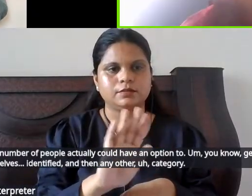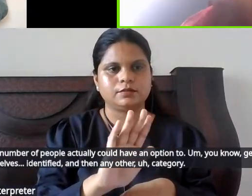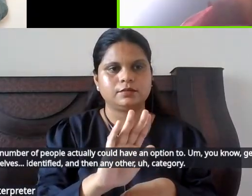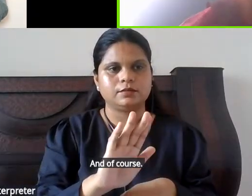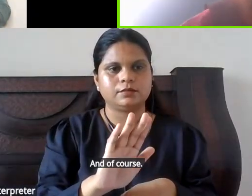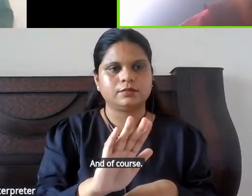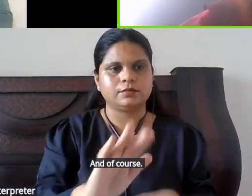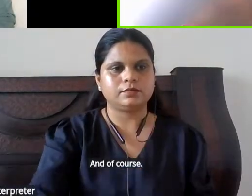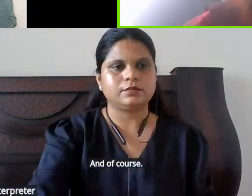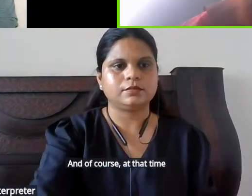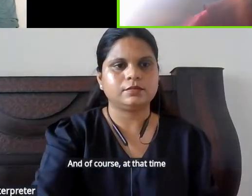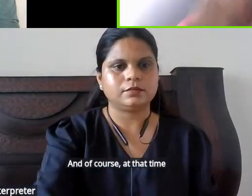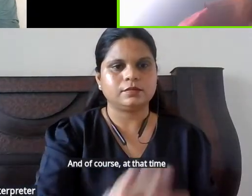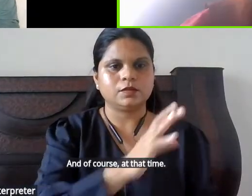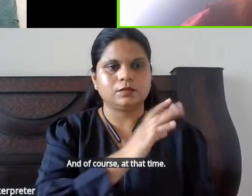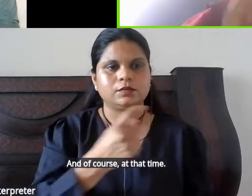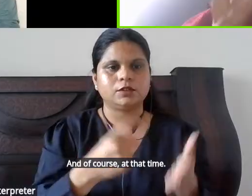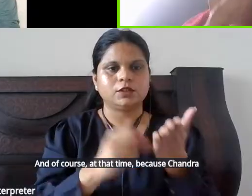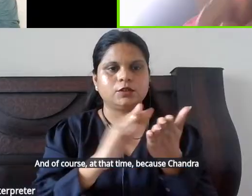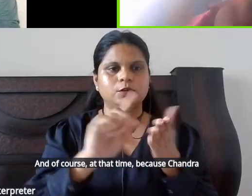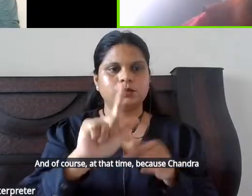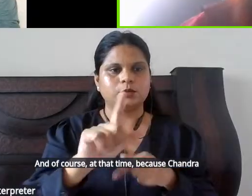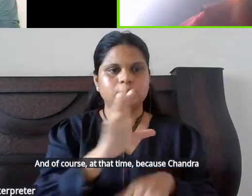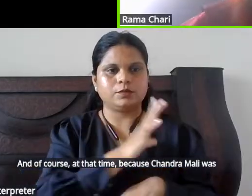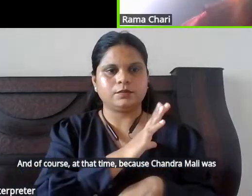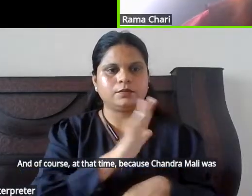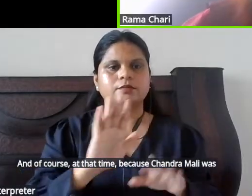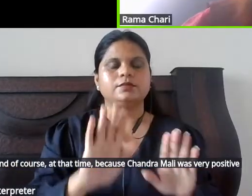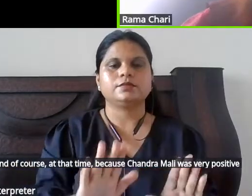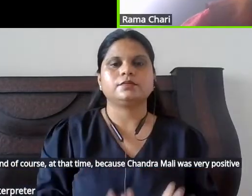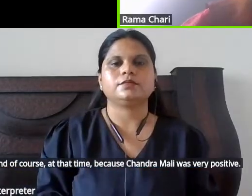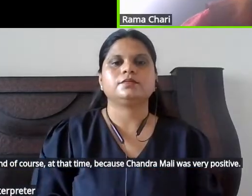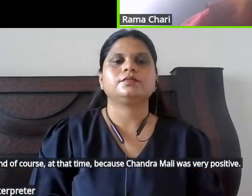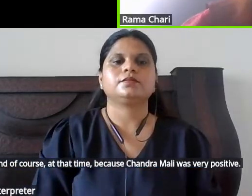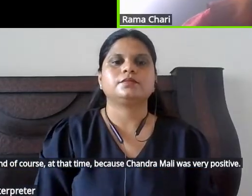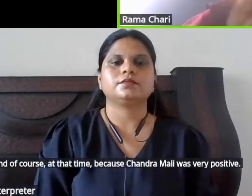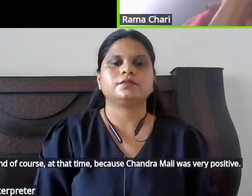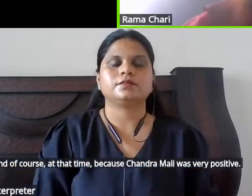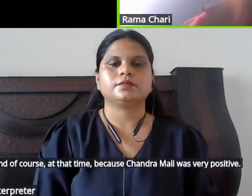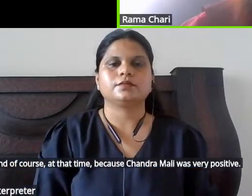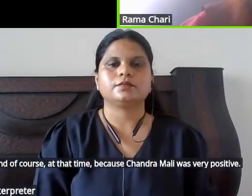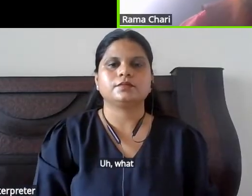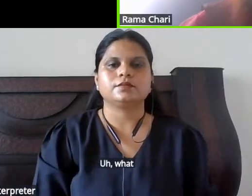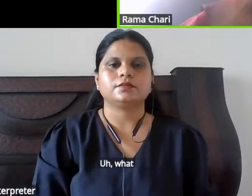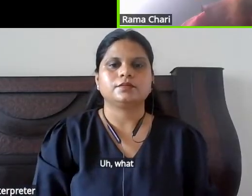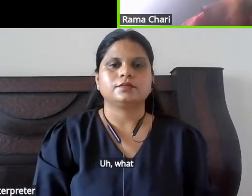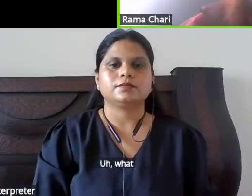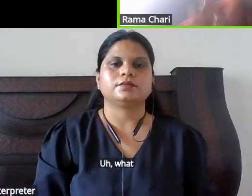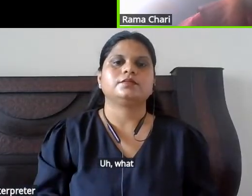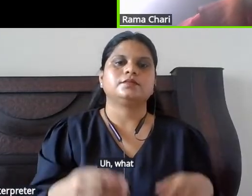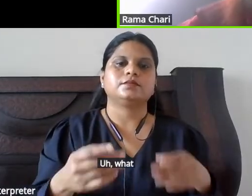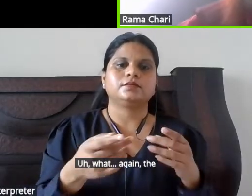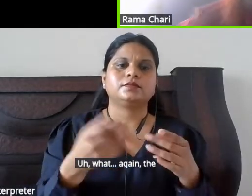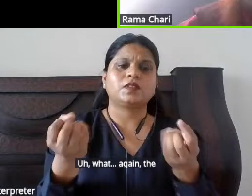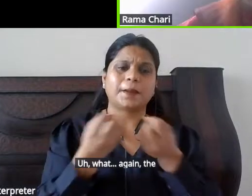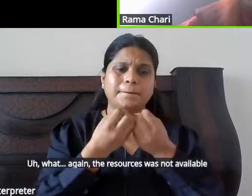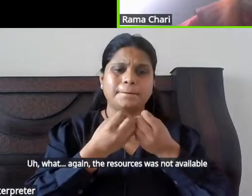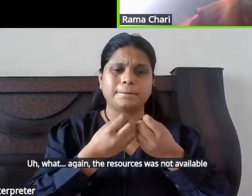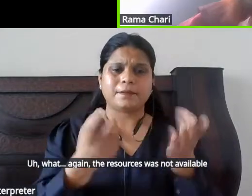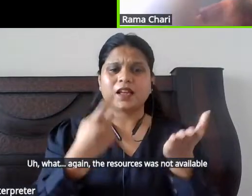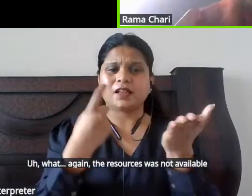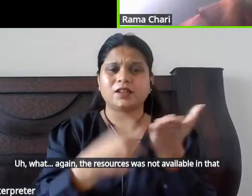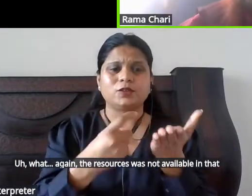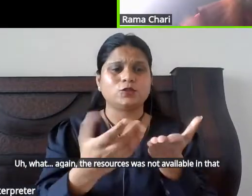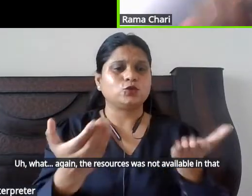course, at that time, because Chandramouli was very positive, what again, the resources was not available in that